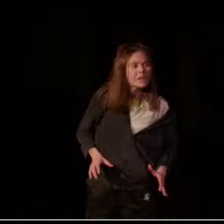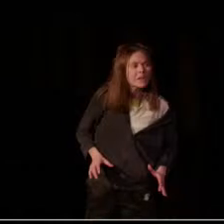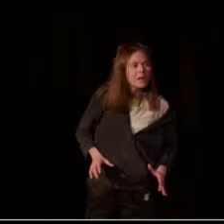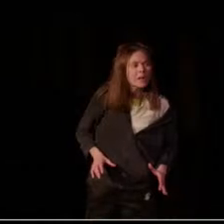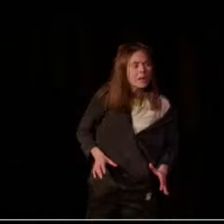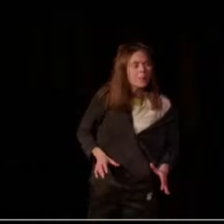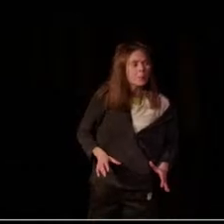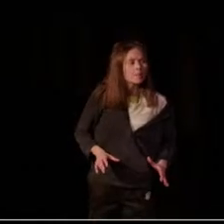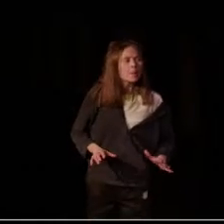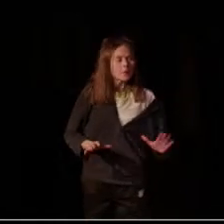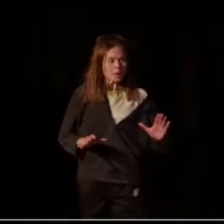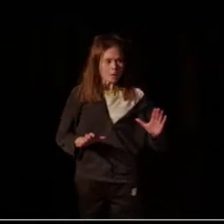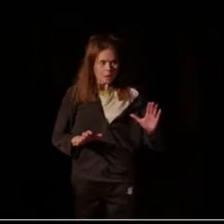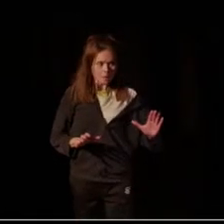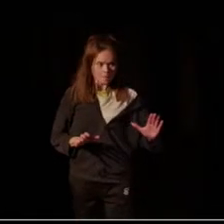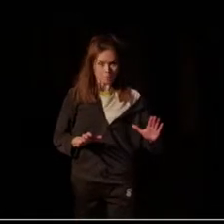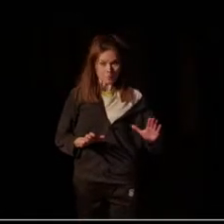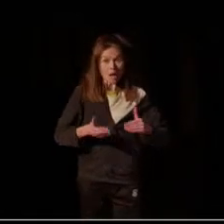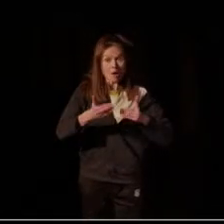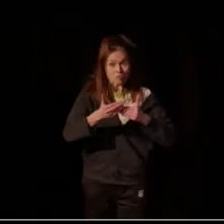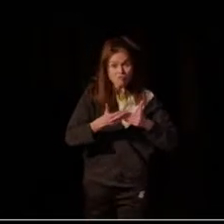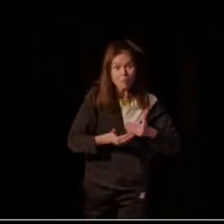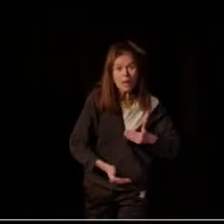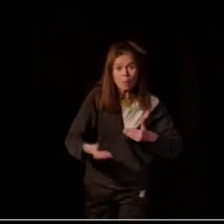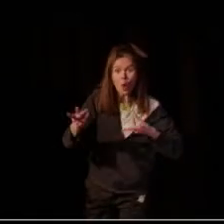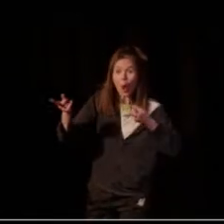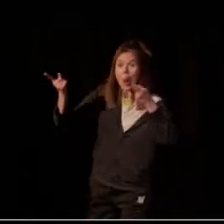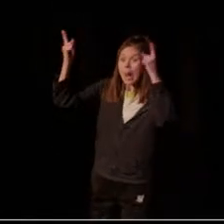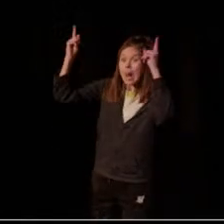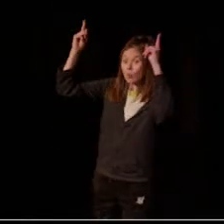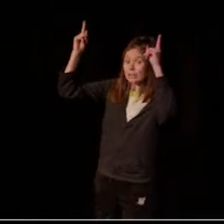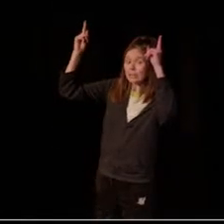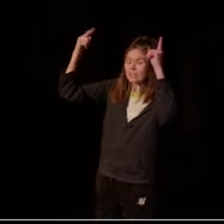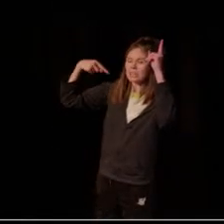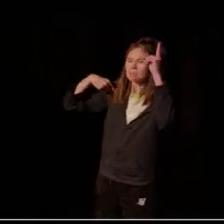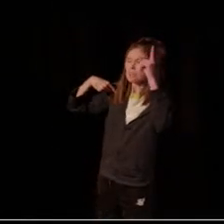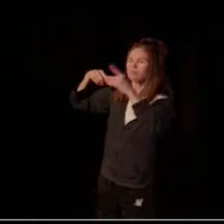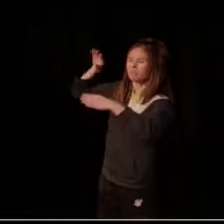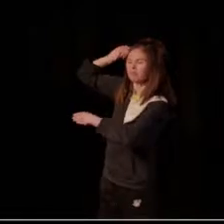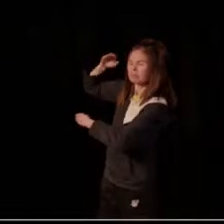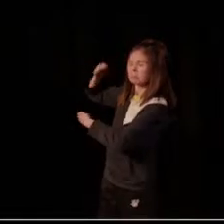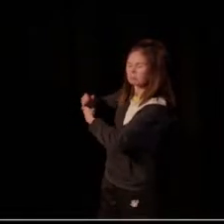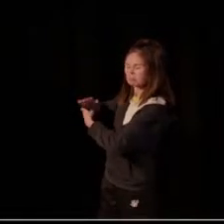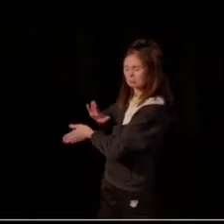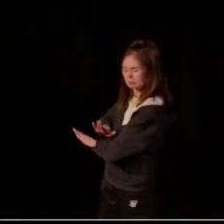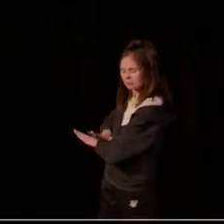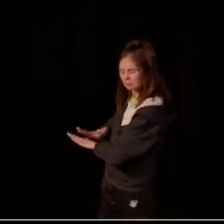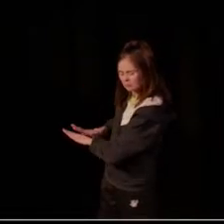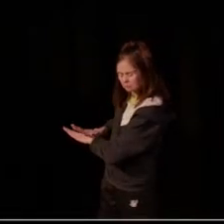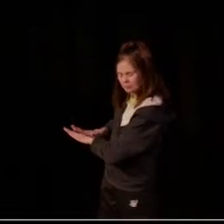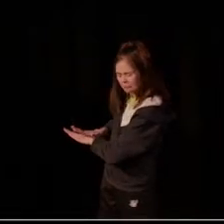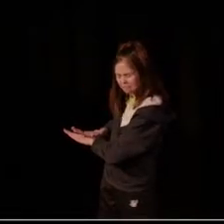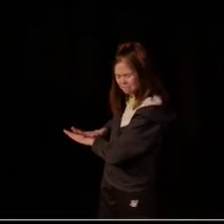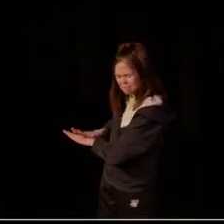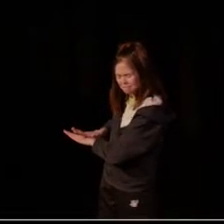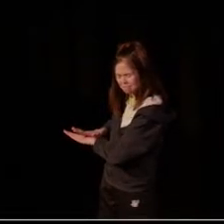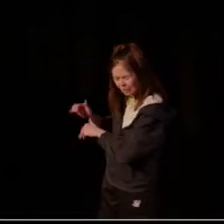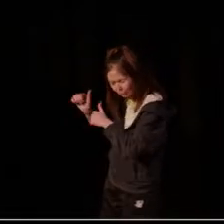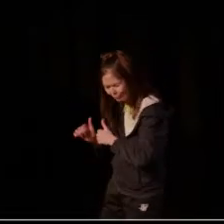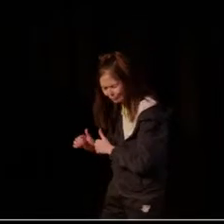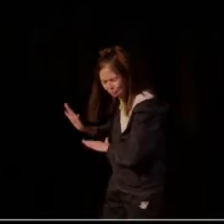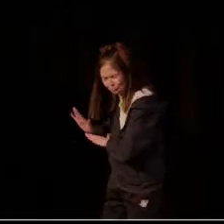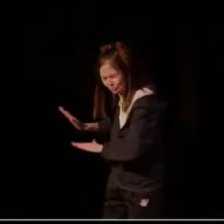I put myself in your service, for here, because of this discovery,